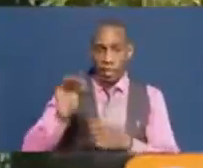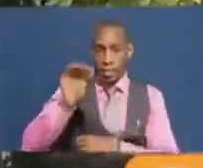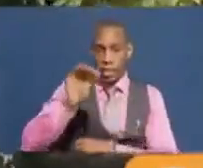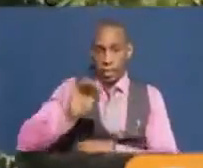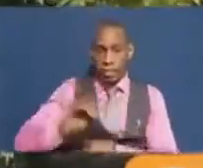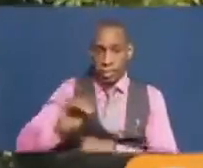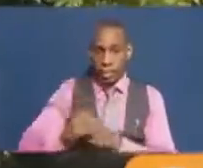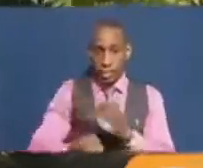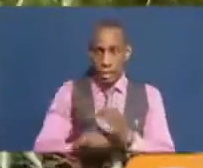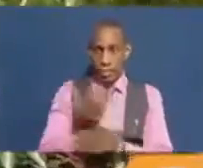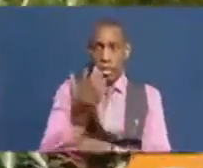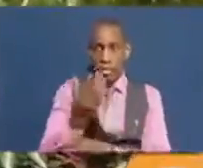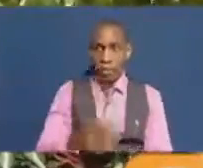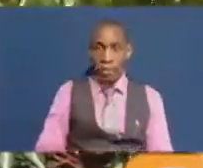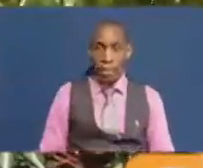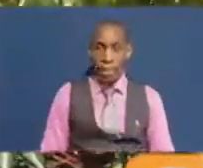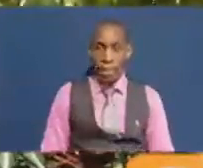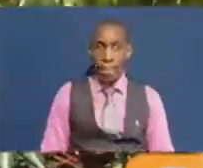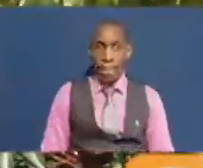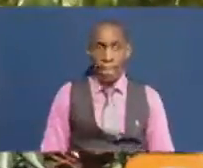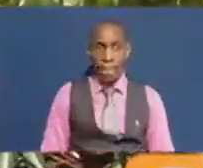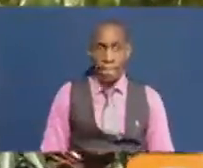their produce.